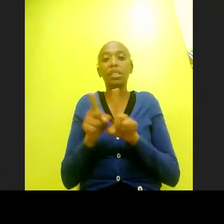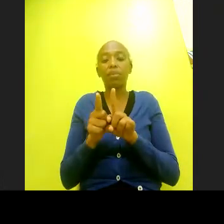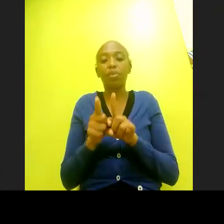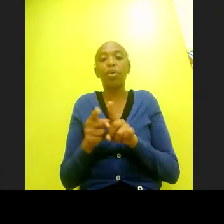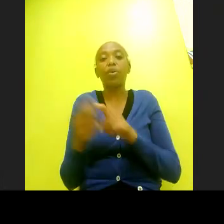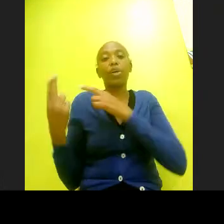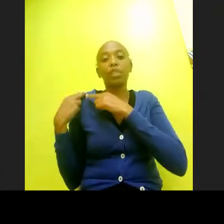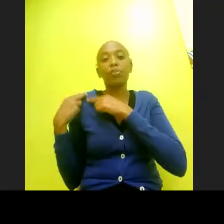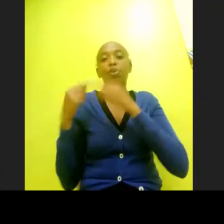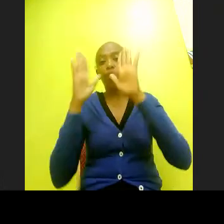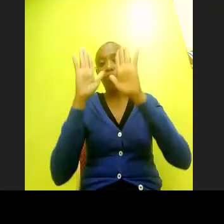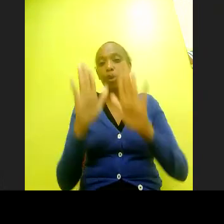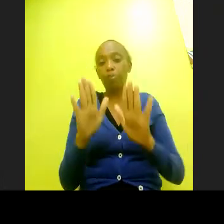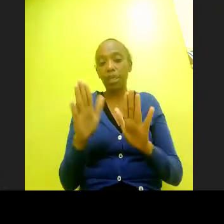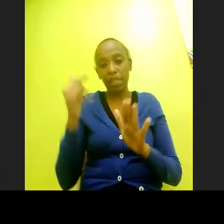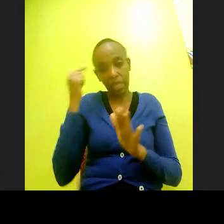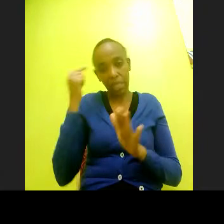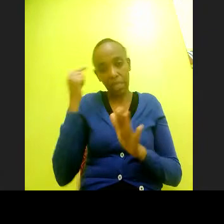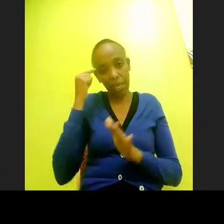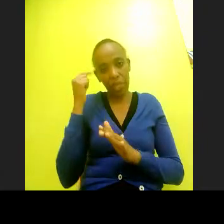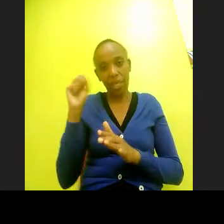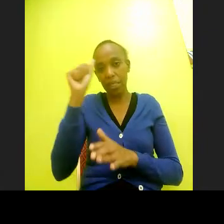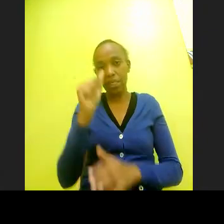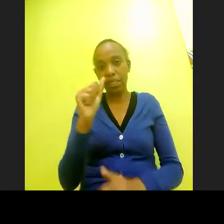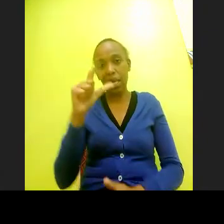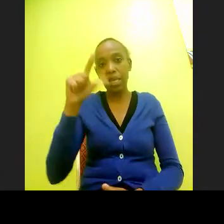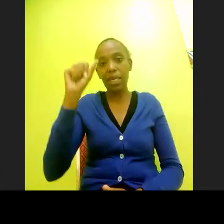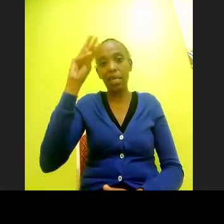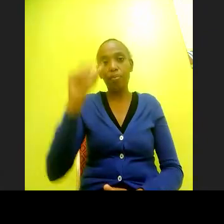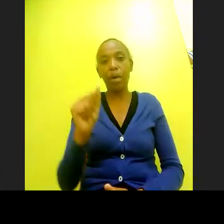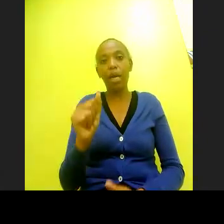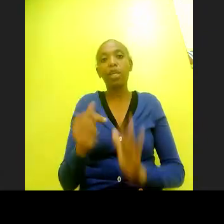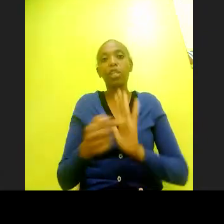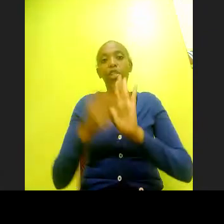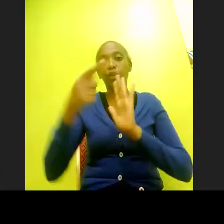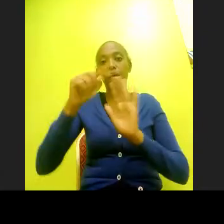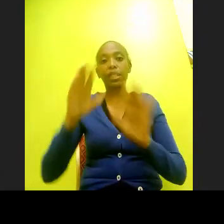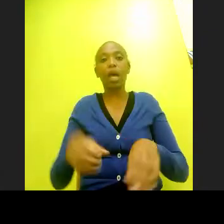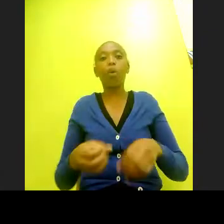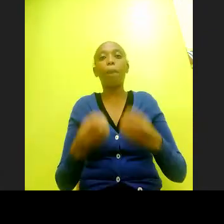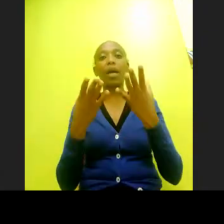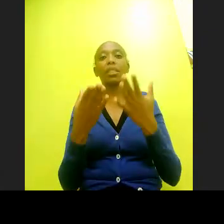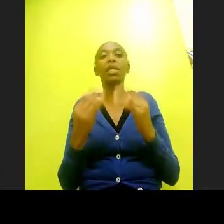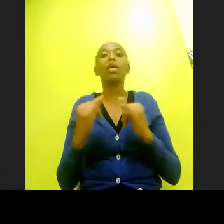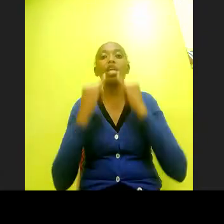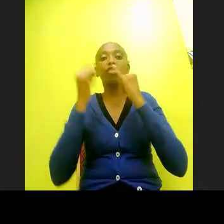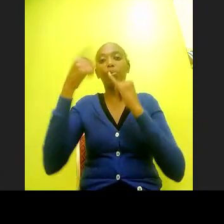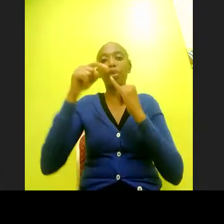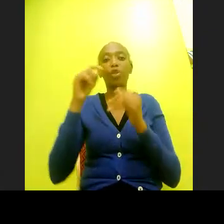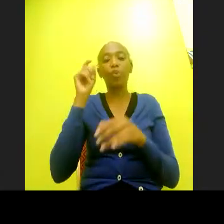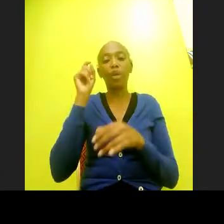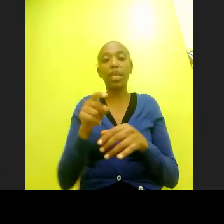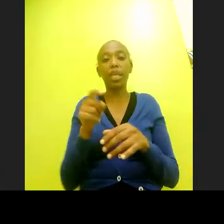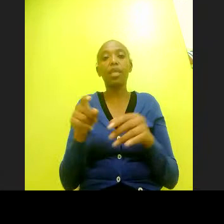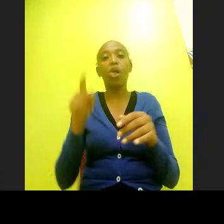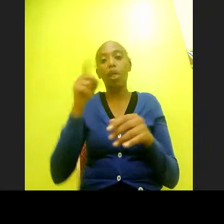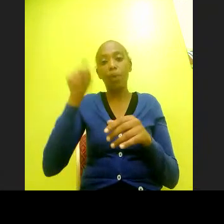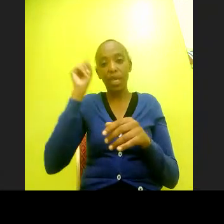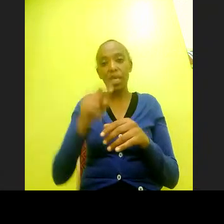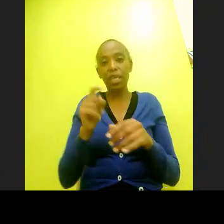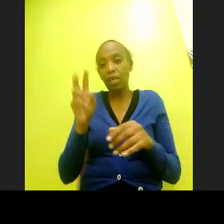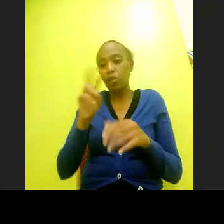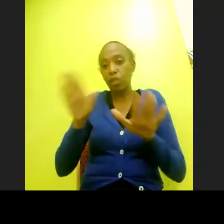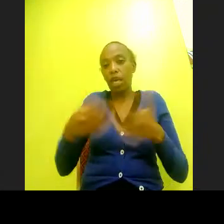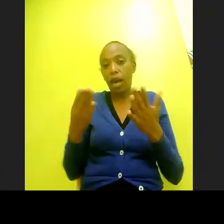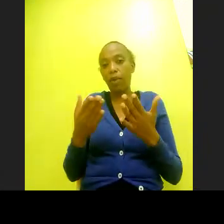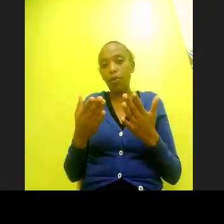and I think Salima's presentation showed us how much more data we need. We will need to look at how to quantify the